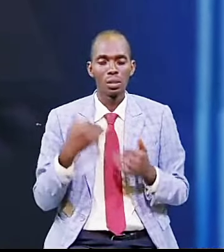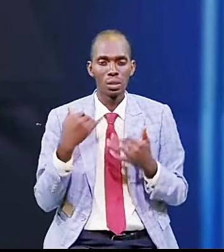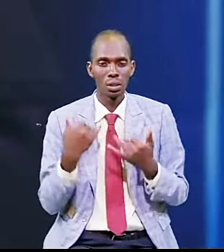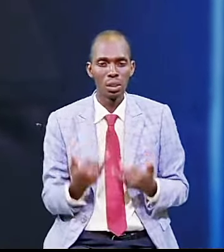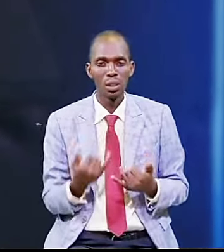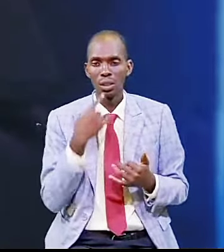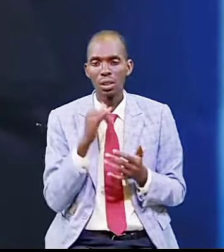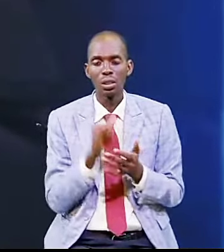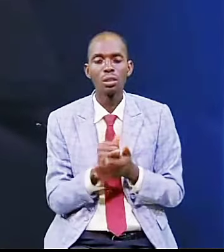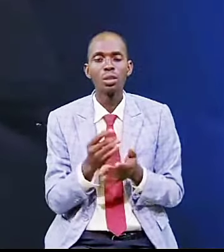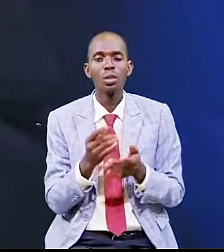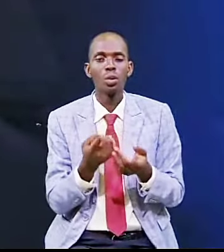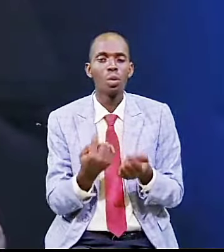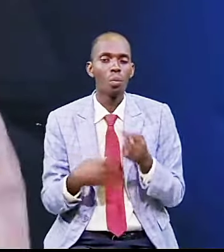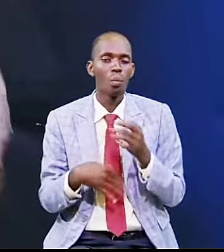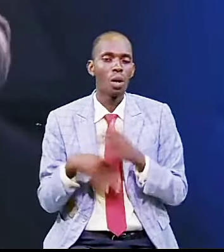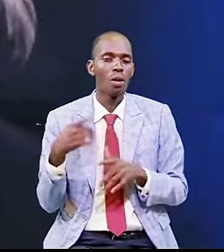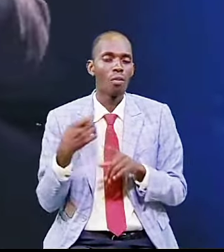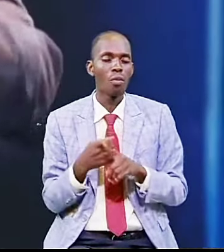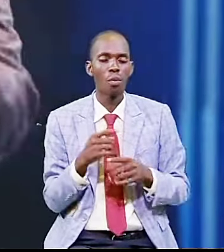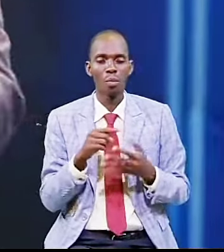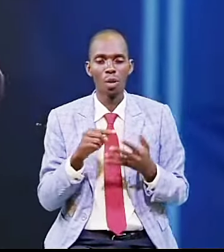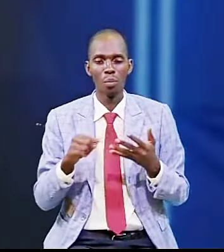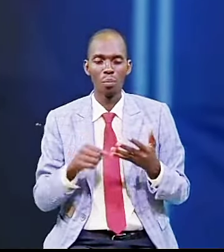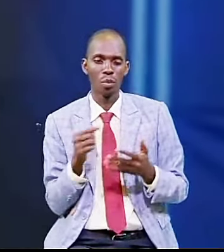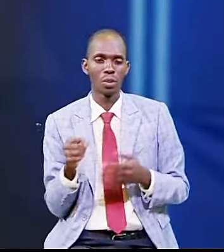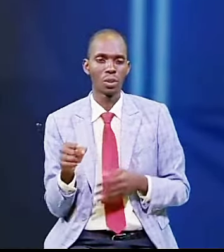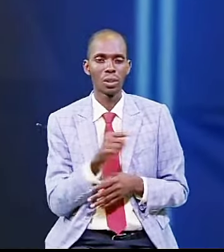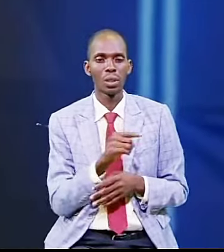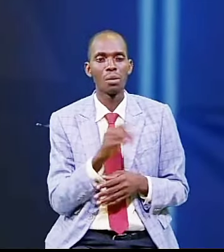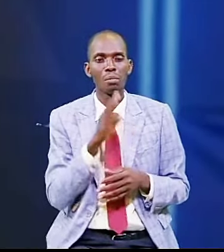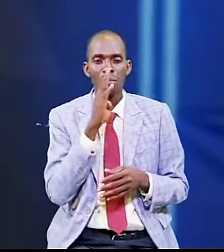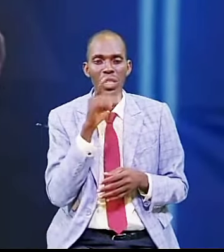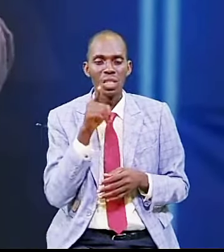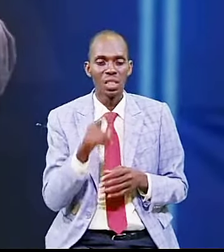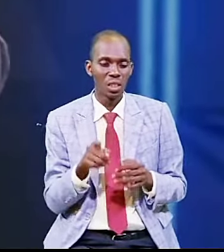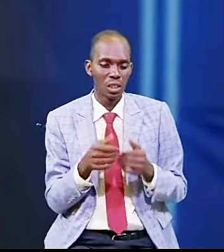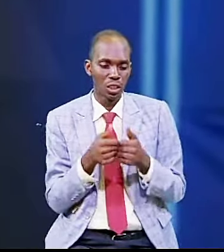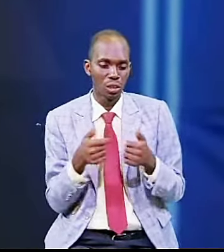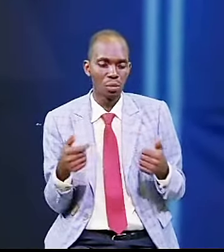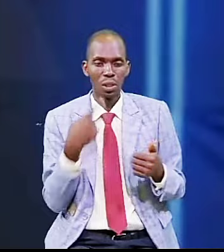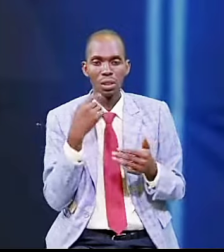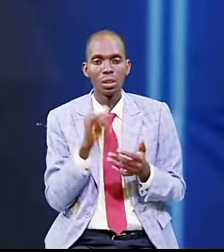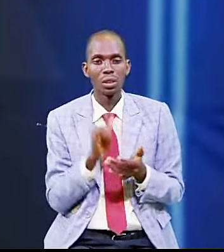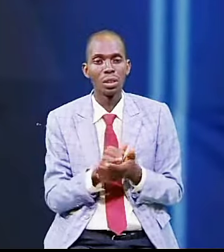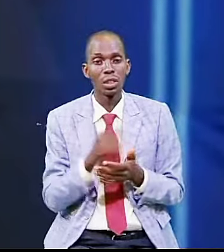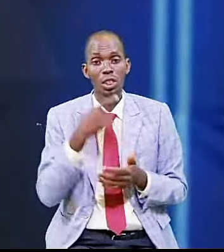separate, says the Lord. Then he says, I will receive you.